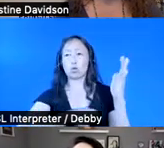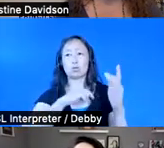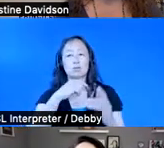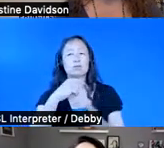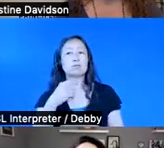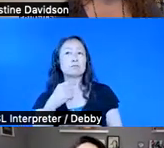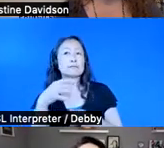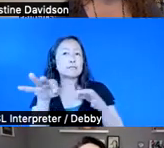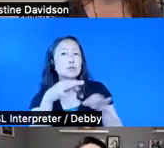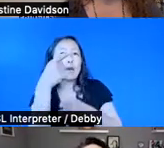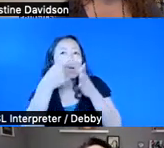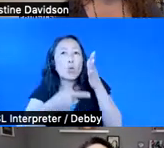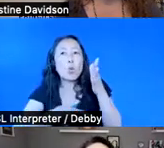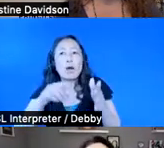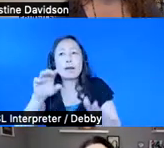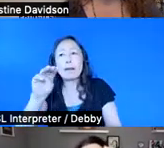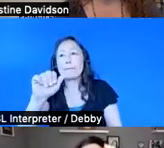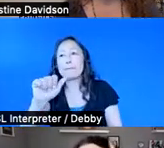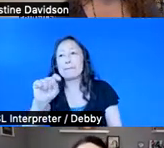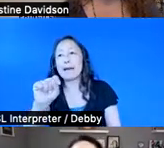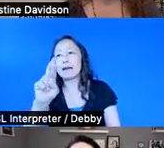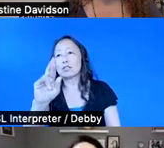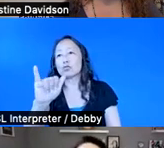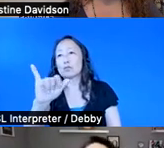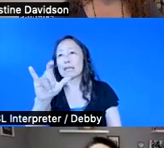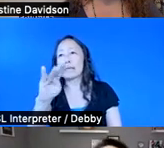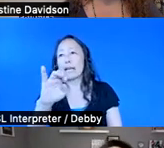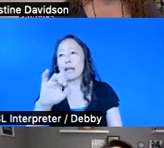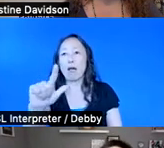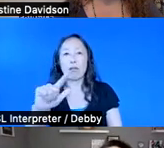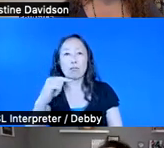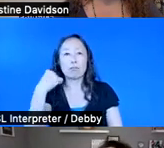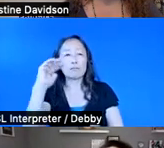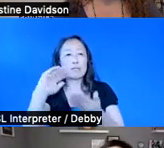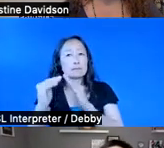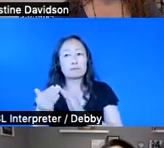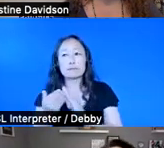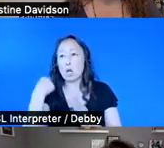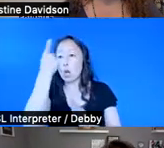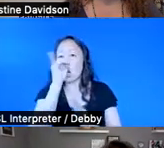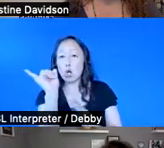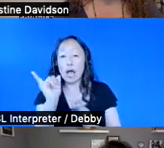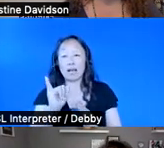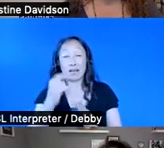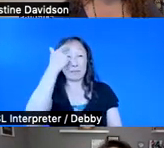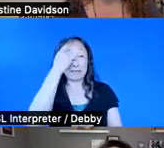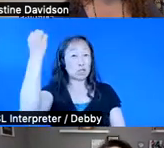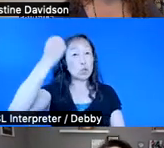in Europe. And so it was very different when they seen what our communities look